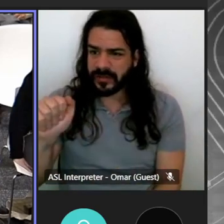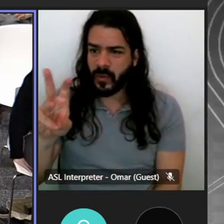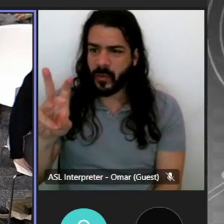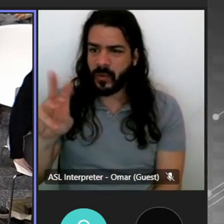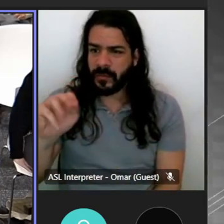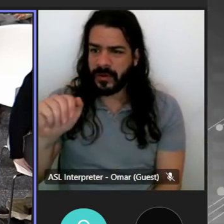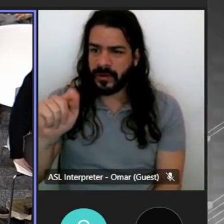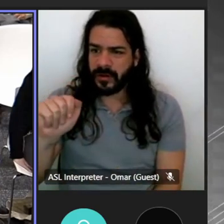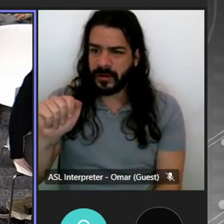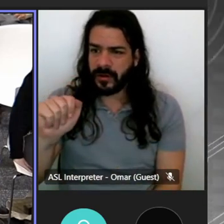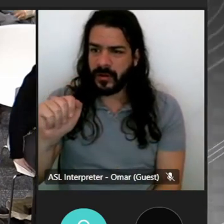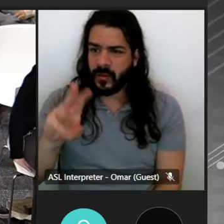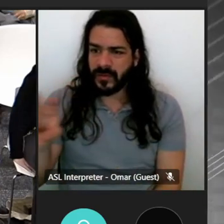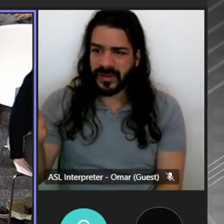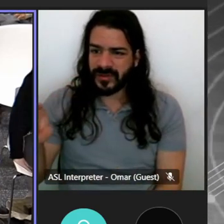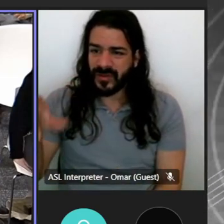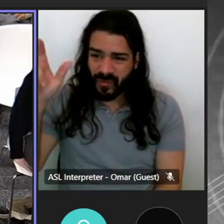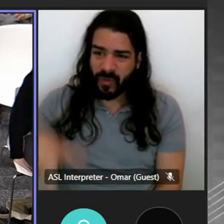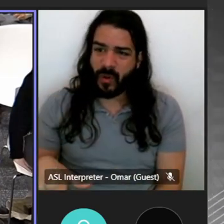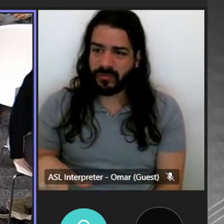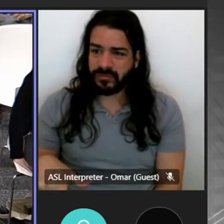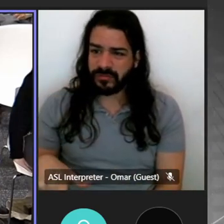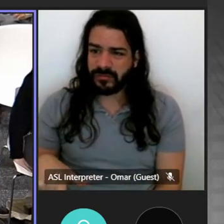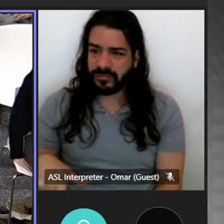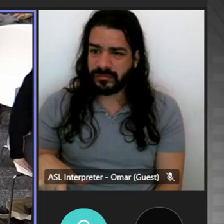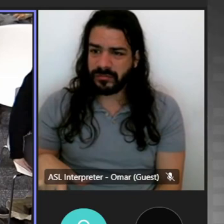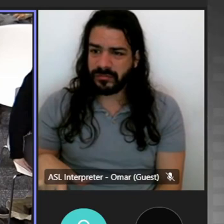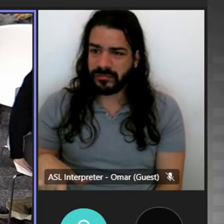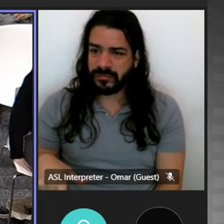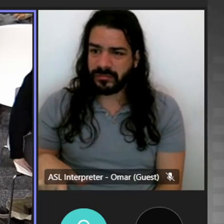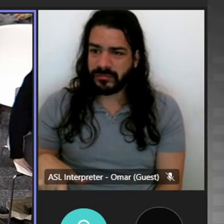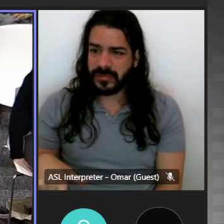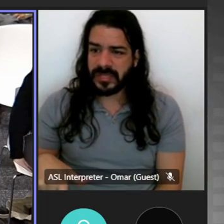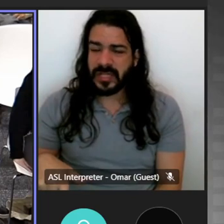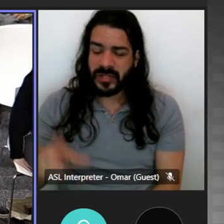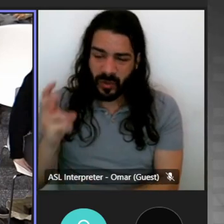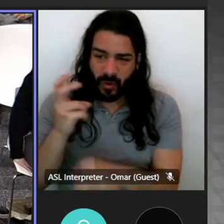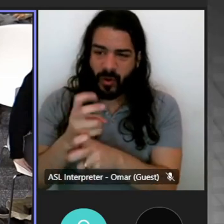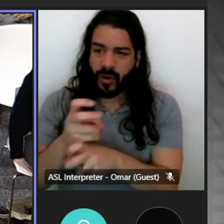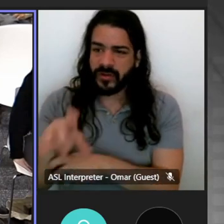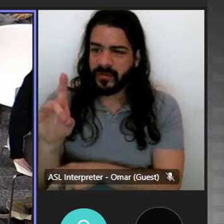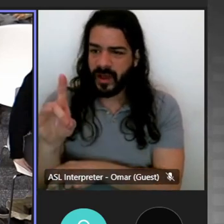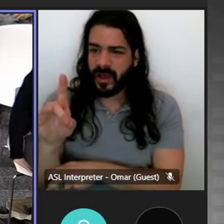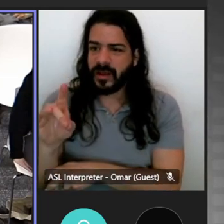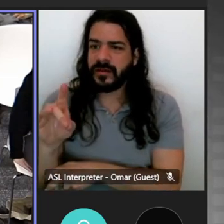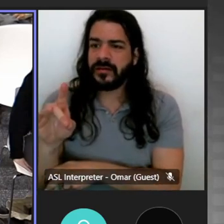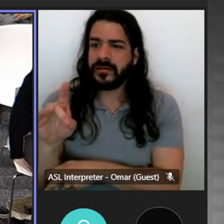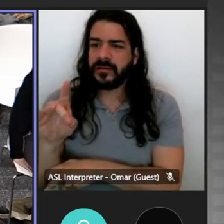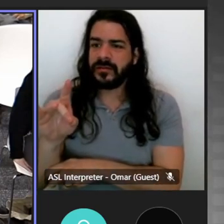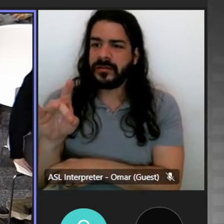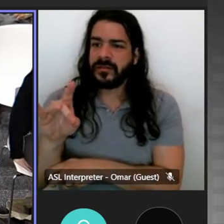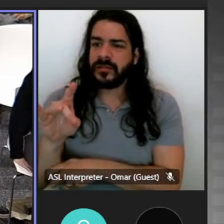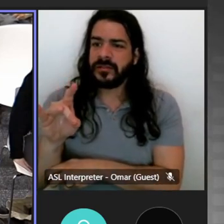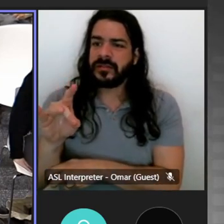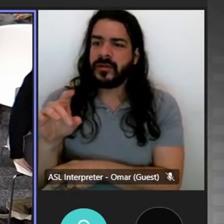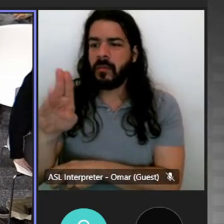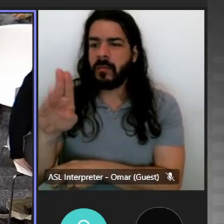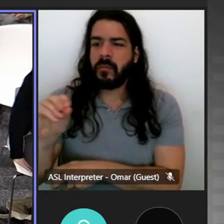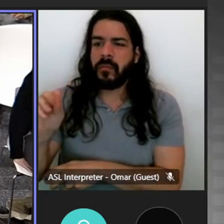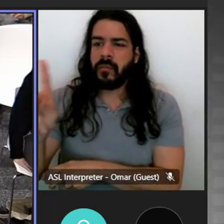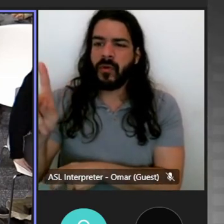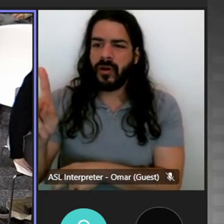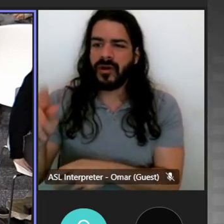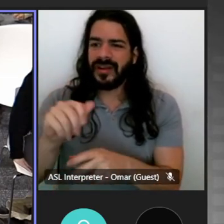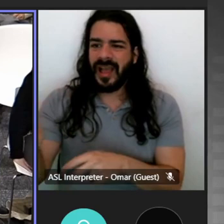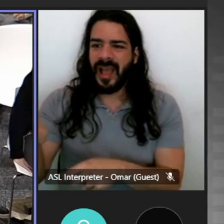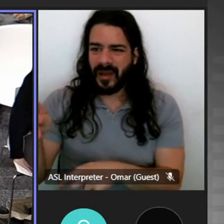the Metro Access Wmata website are low. It's very hard to find the booking app on the homepage. I had to